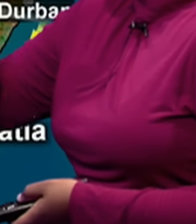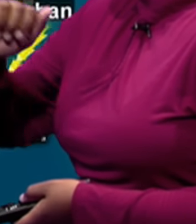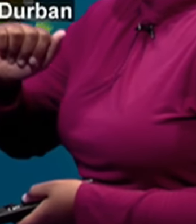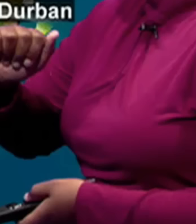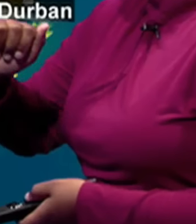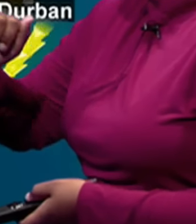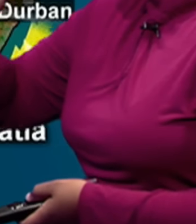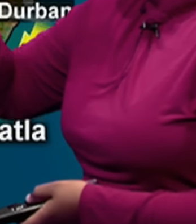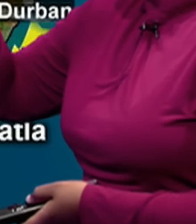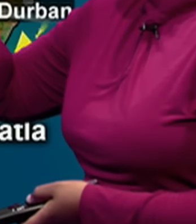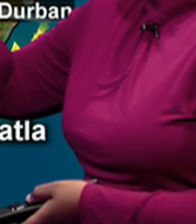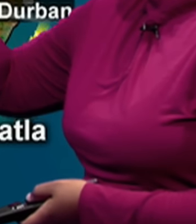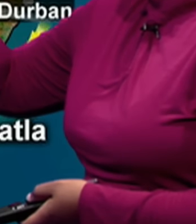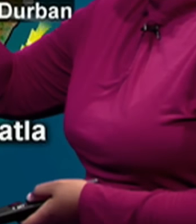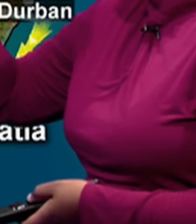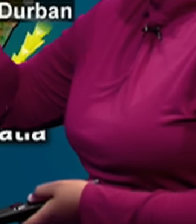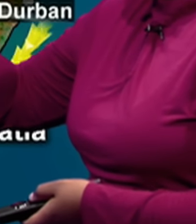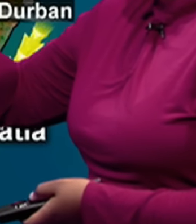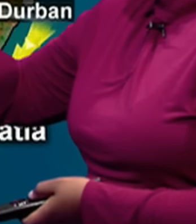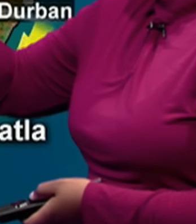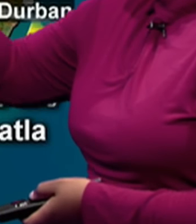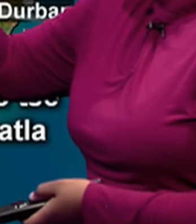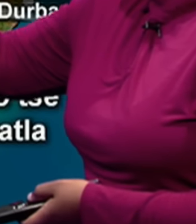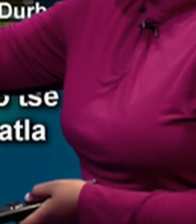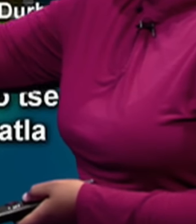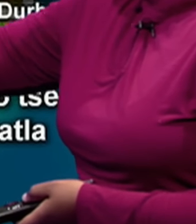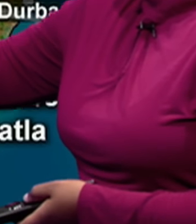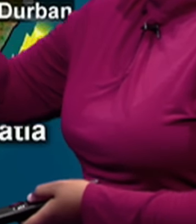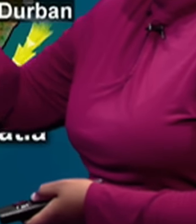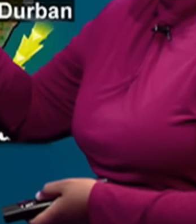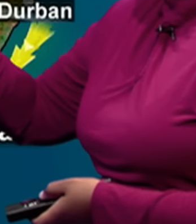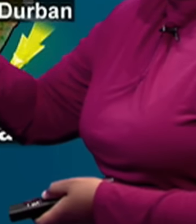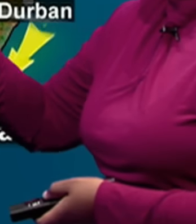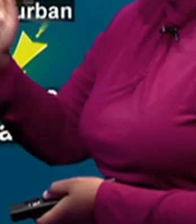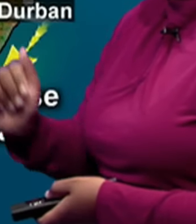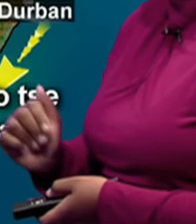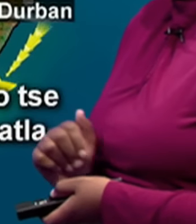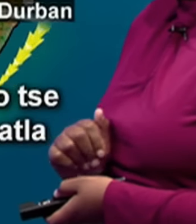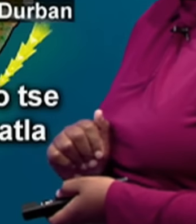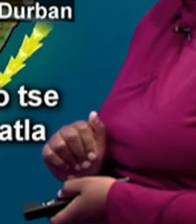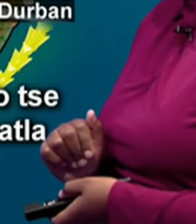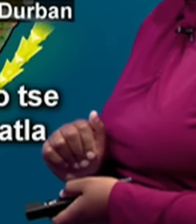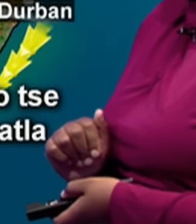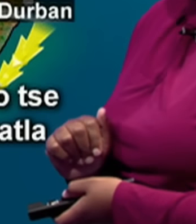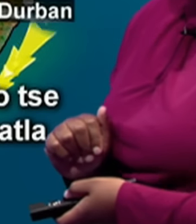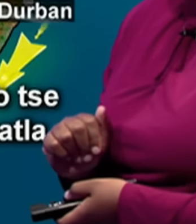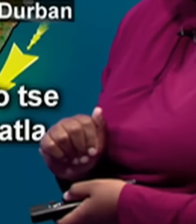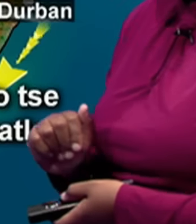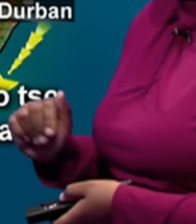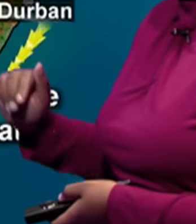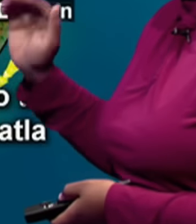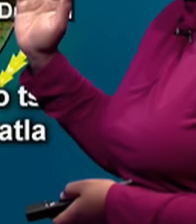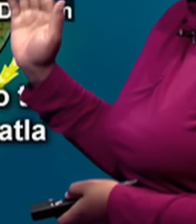tlana le dipula tsa matlaka di beka kwa province ya Gauteng le dikarolo dingwe tsa province ya North West le Free State me ka kwa province ya ka KwaZulu-Natal te go